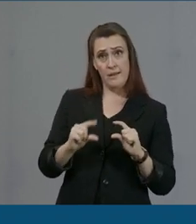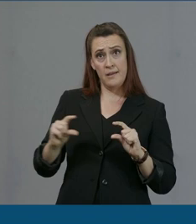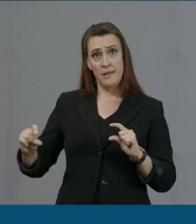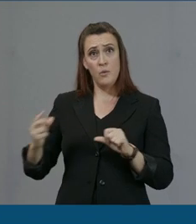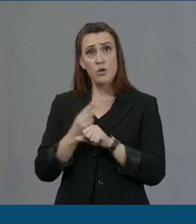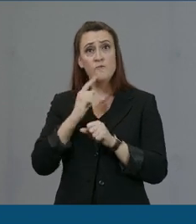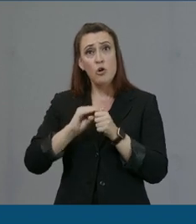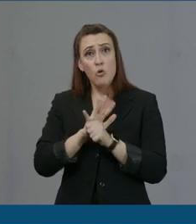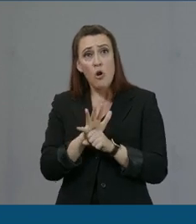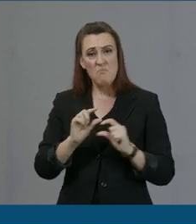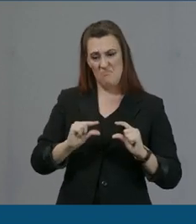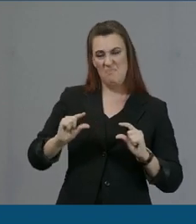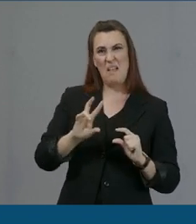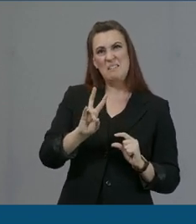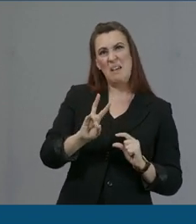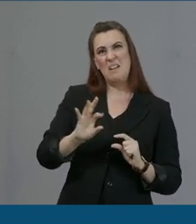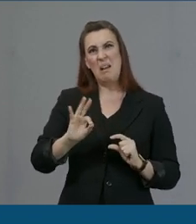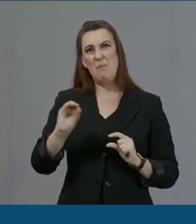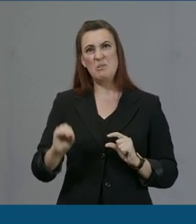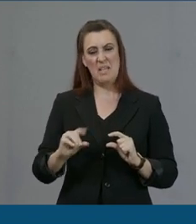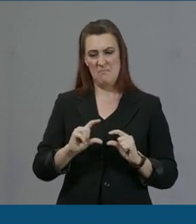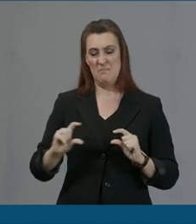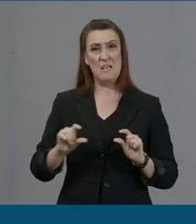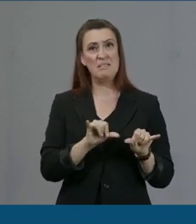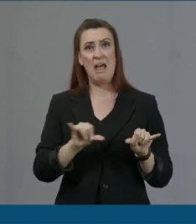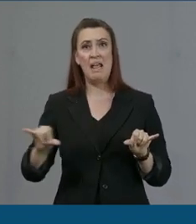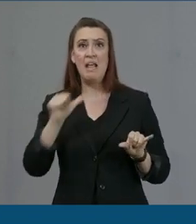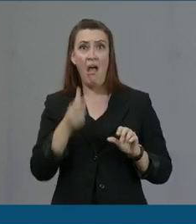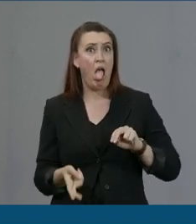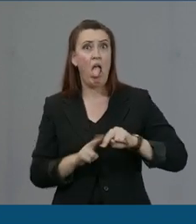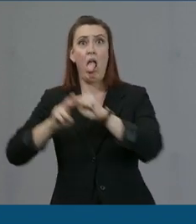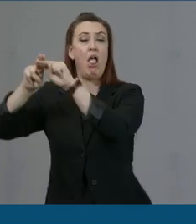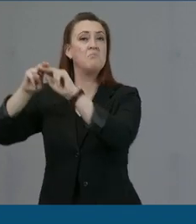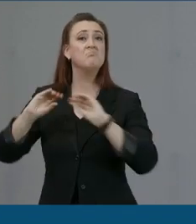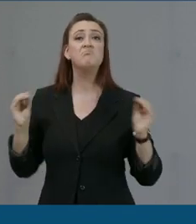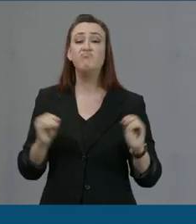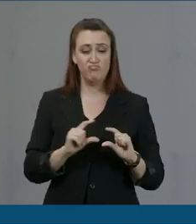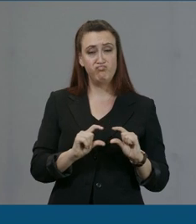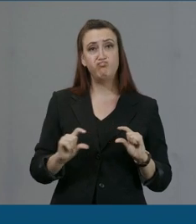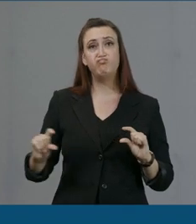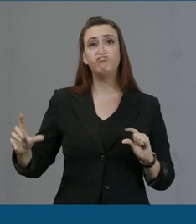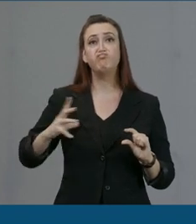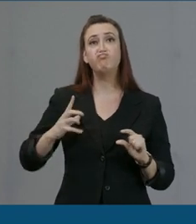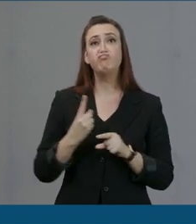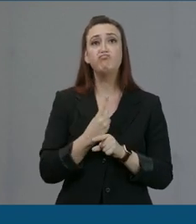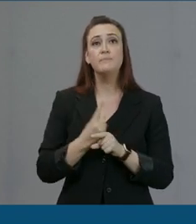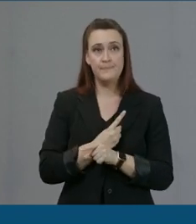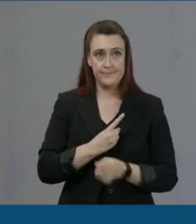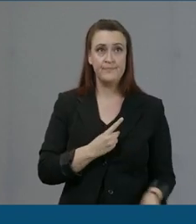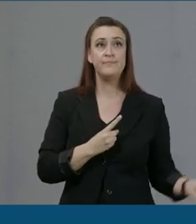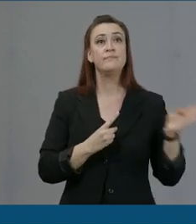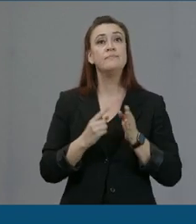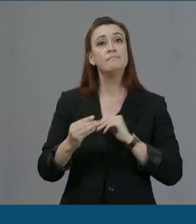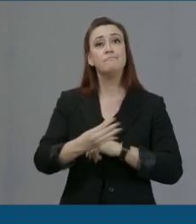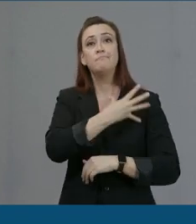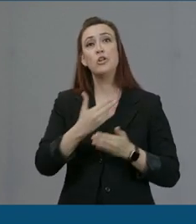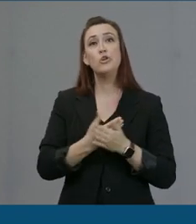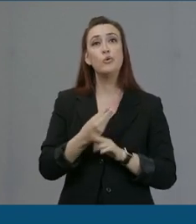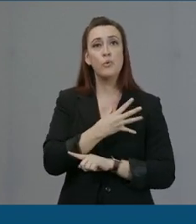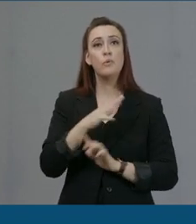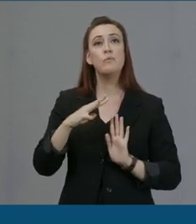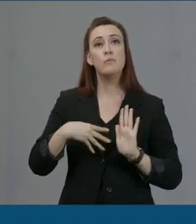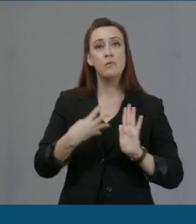between 7% and 9%. ICU beds, the colors represent the same thing